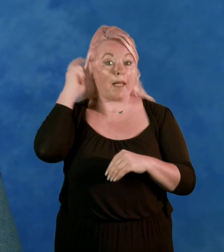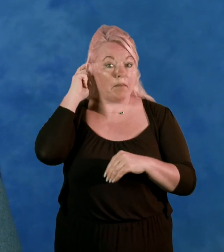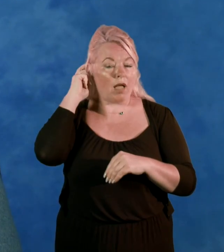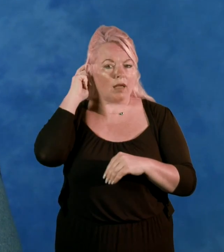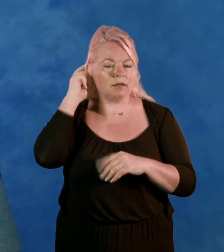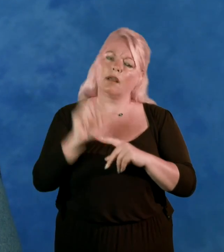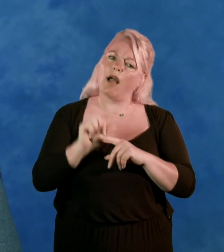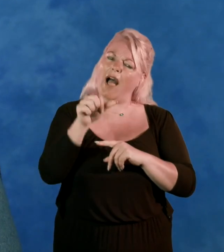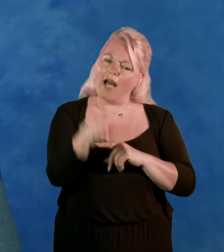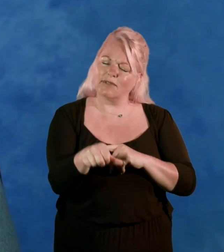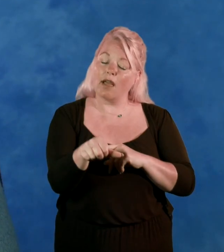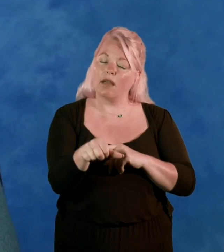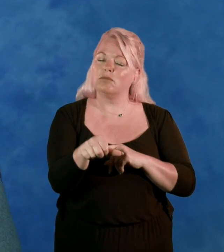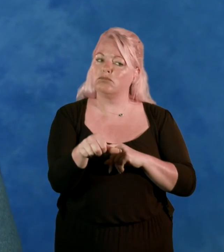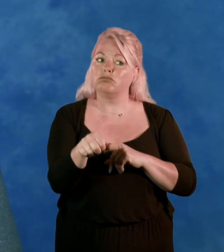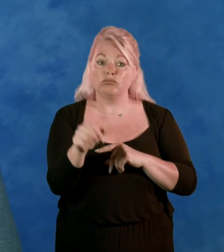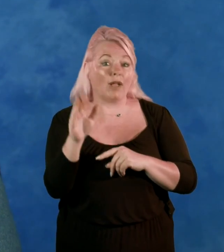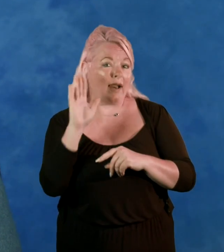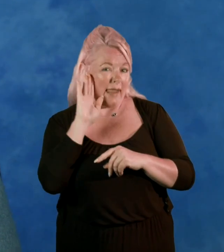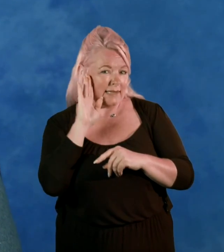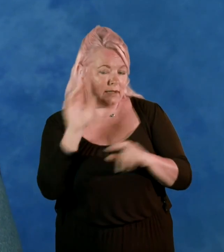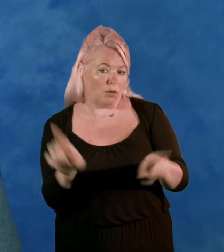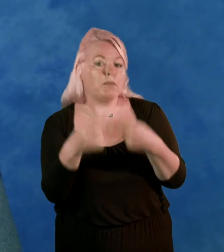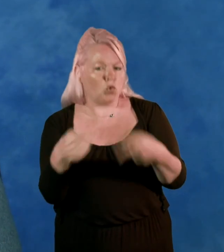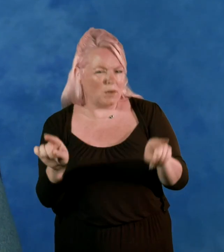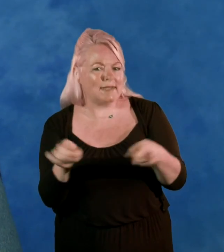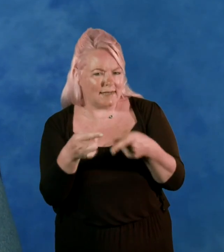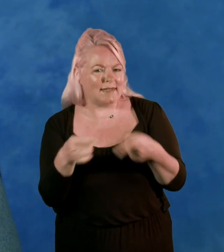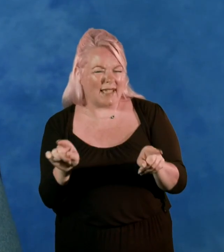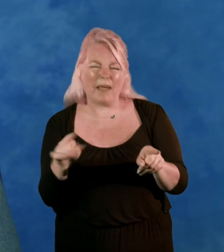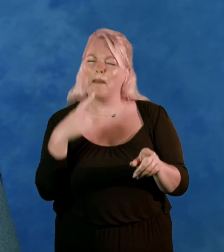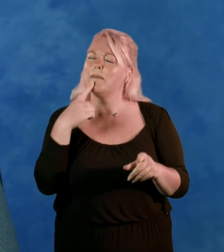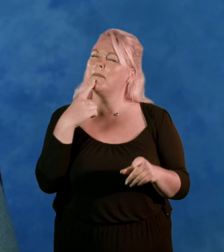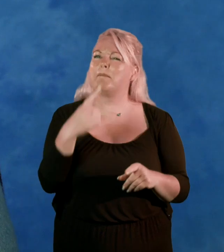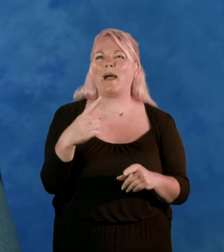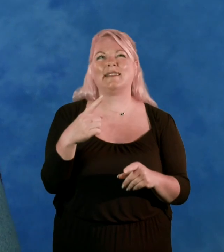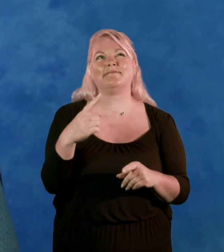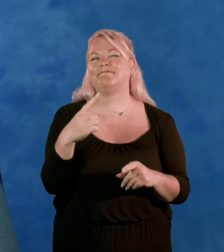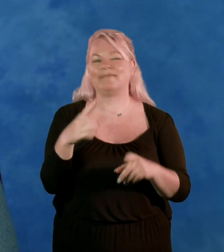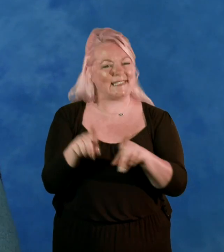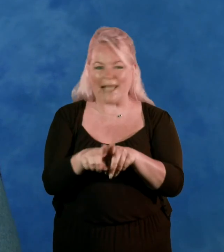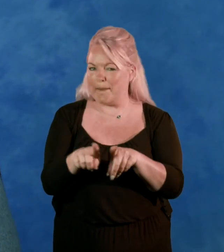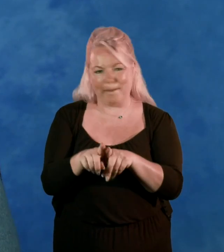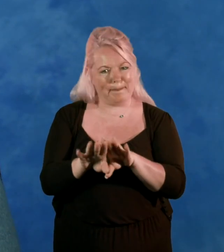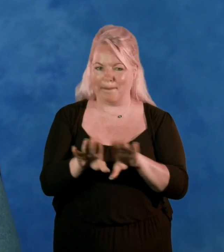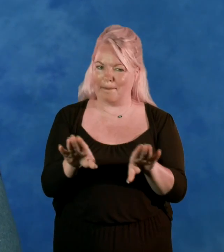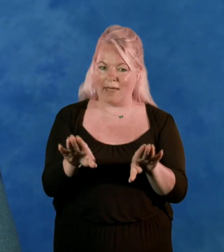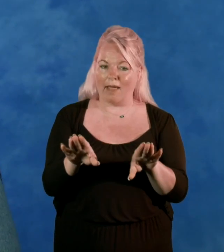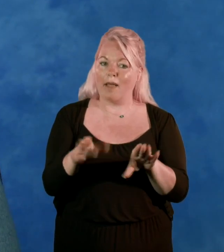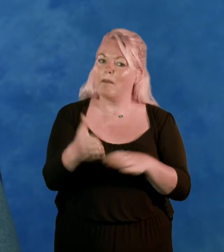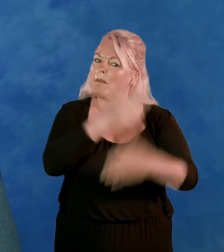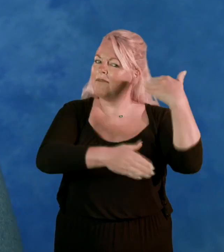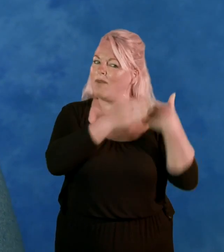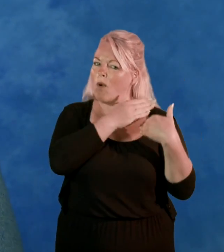I sometimes still listen, but it somehow doesn't sound the same as it used